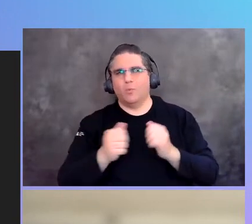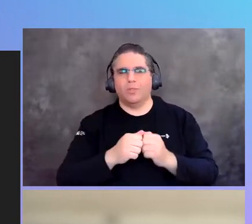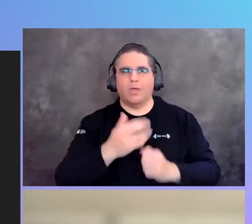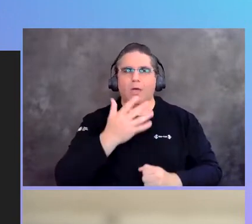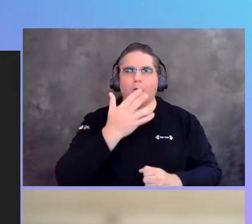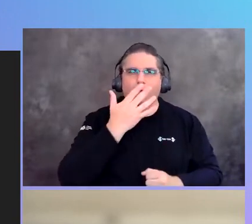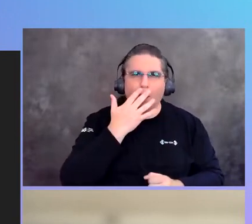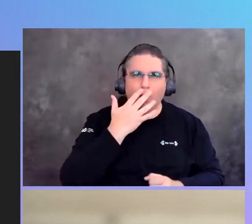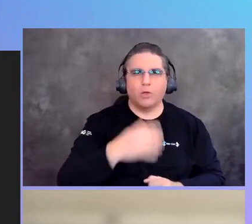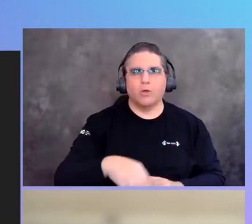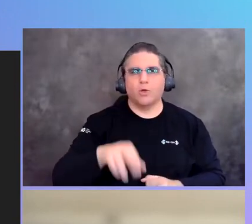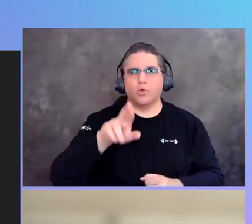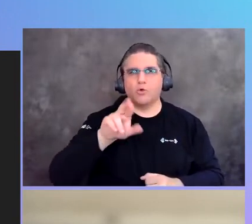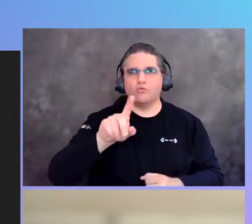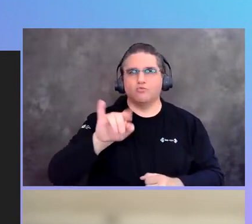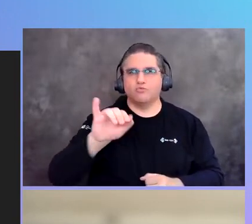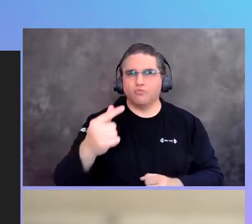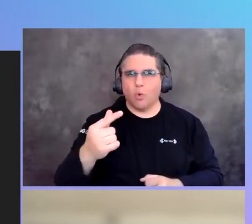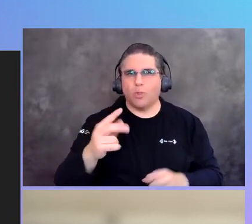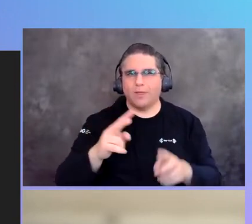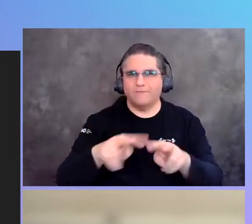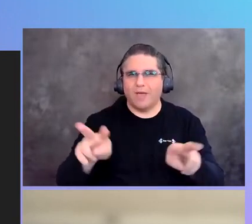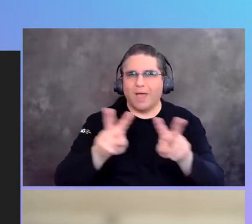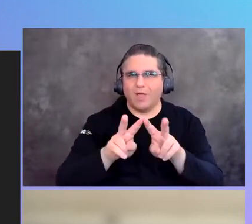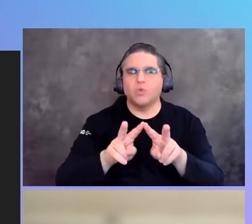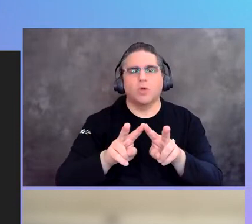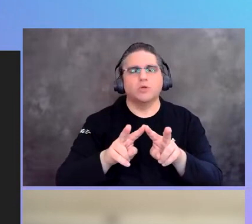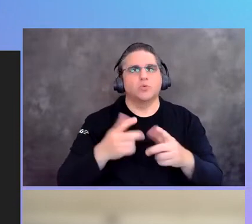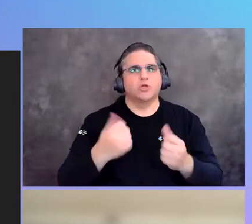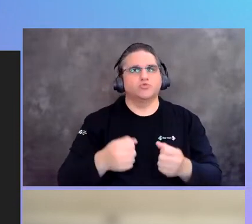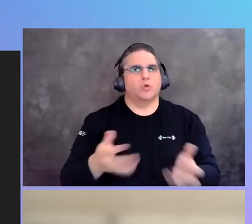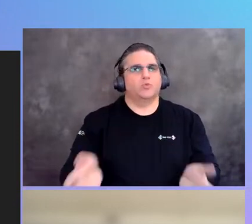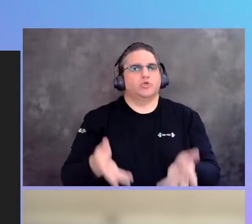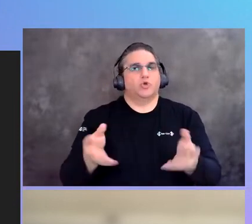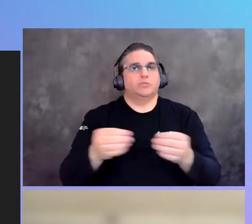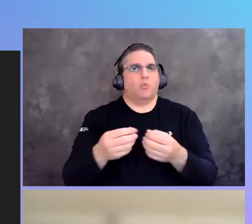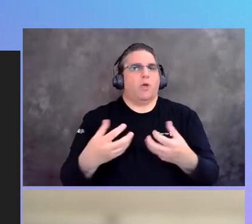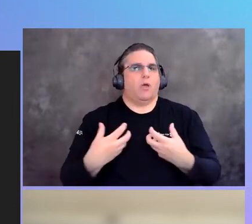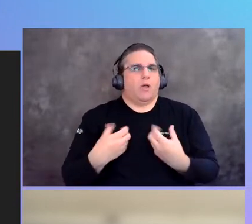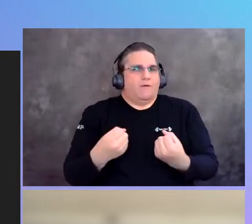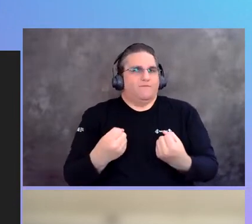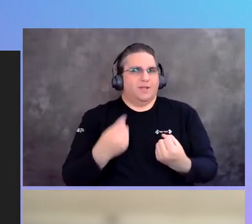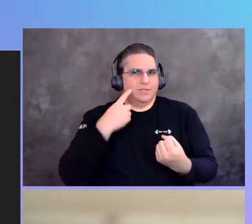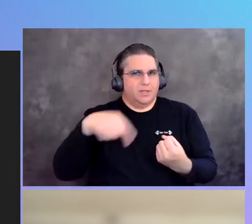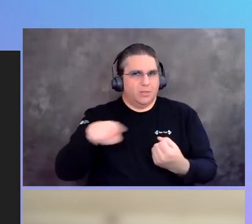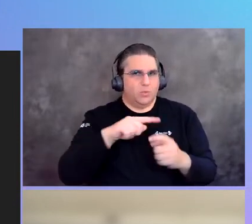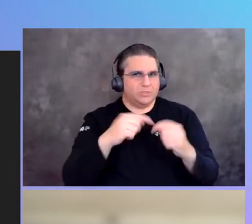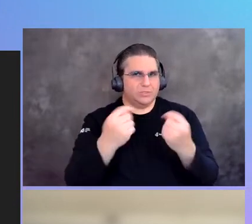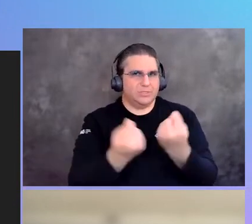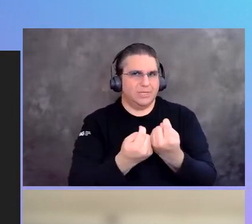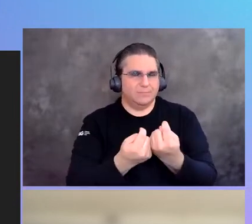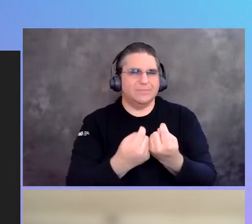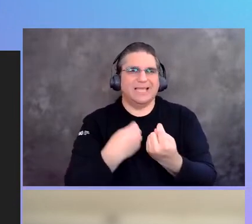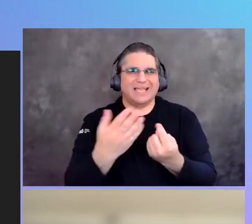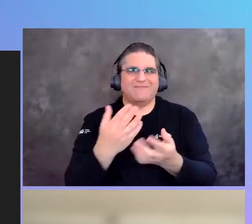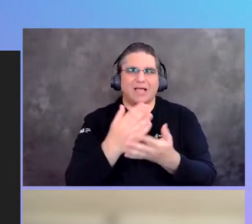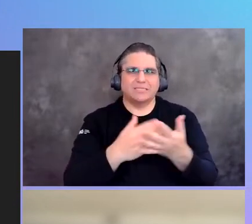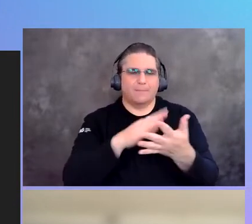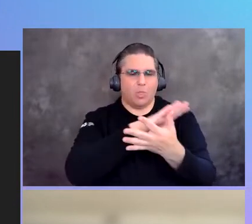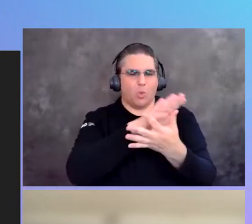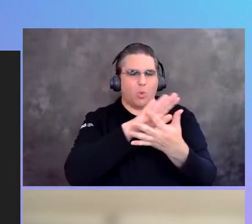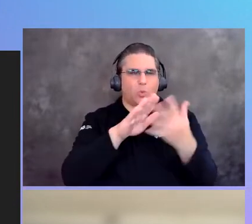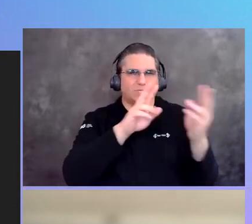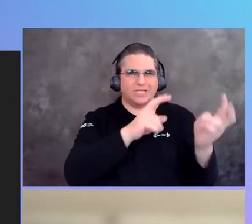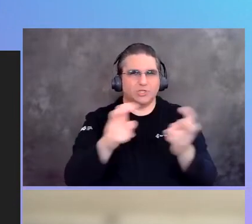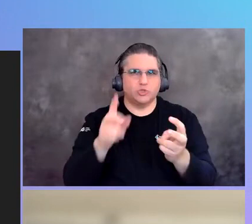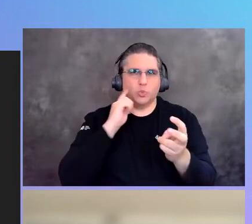the idea was to go in and build confidence in the teams, focus on quite a high number of issues that people could knock off quickly. And that really started to